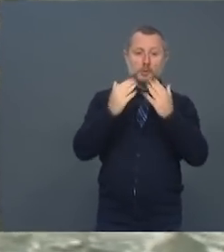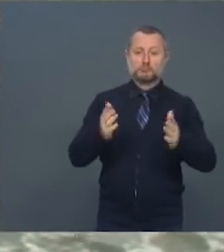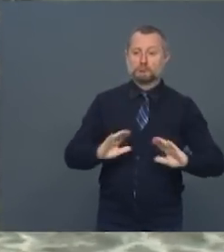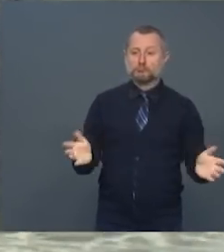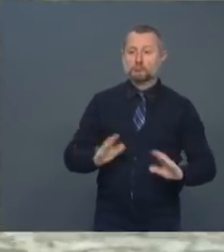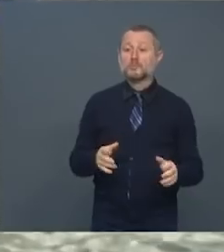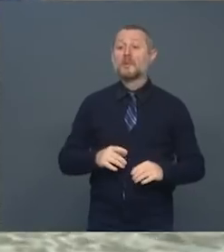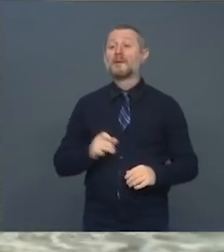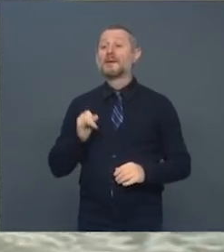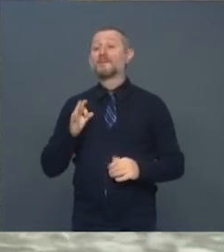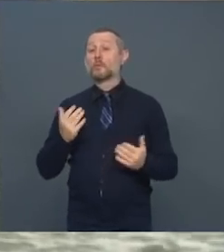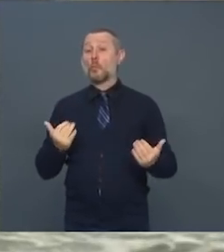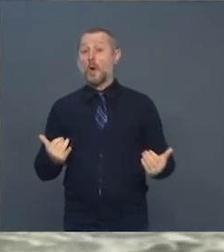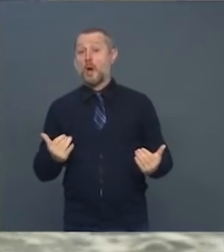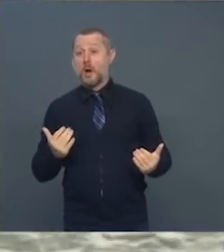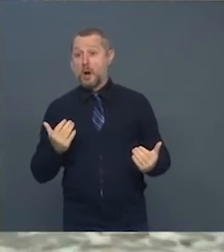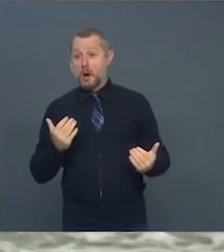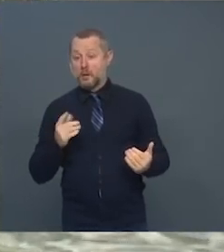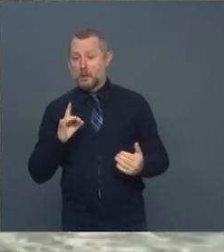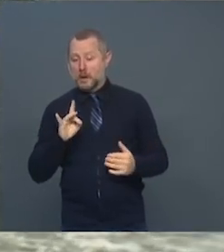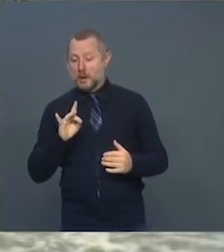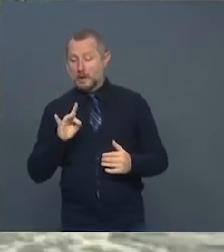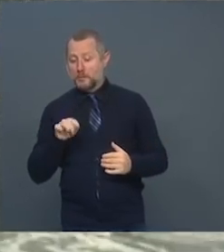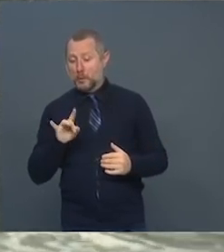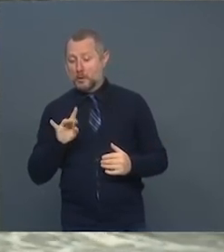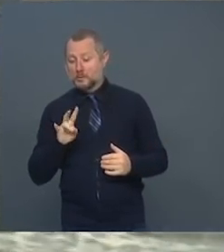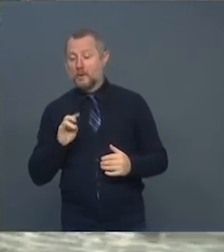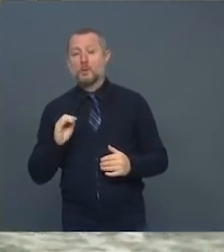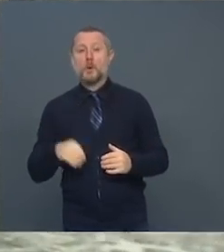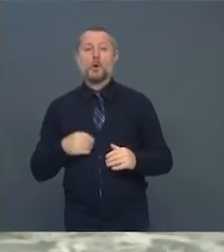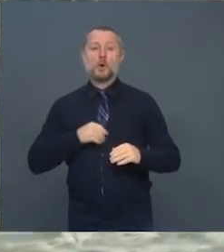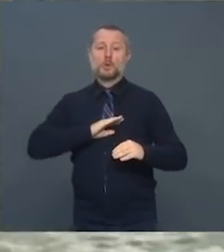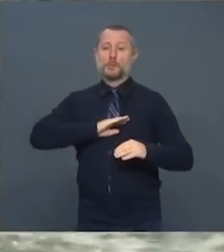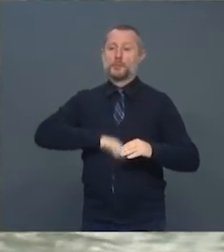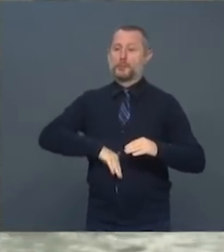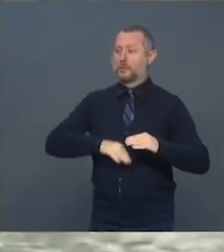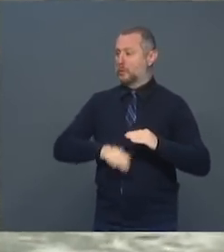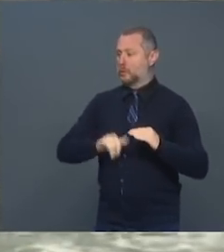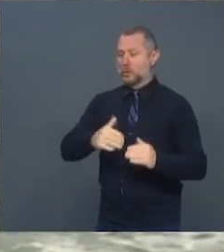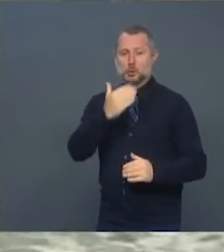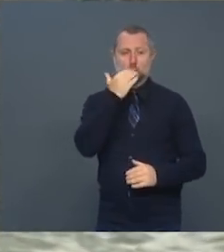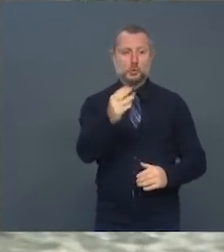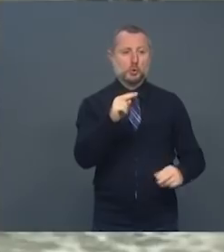why today, being back at 0.87, is actually good news for us.